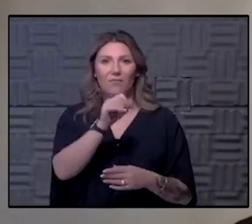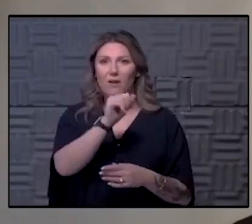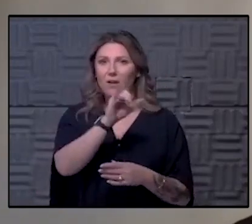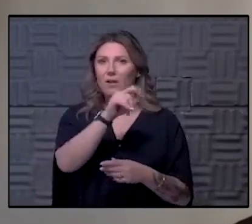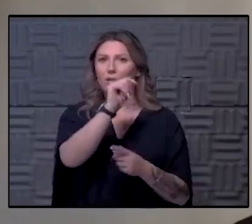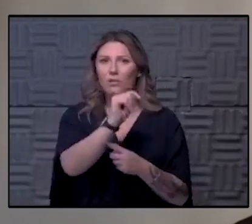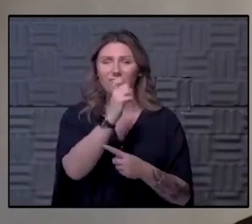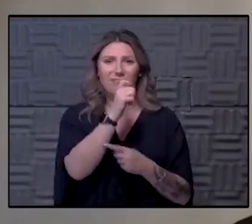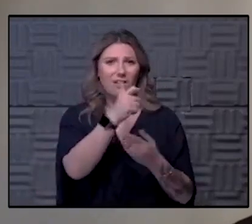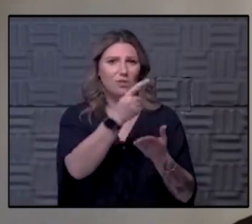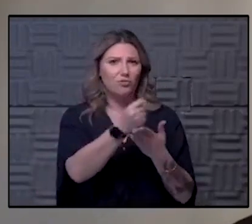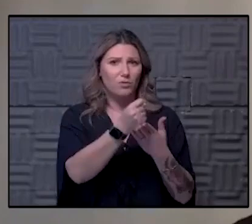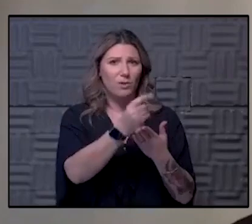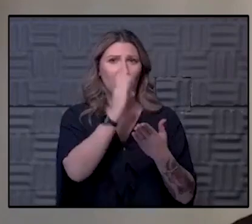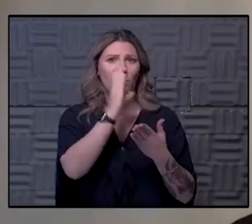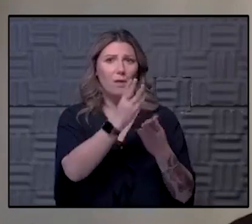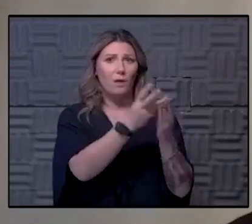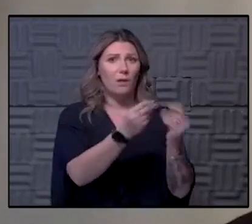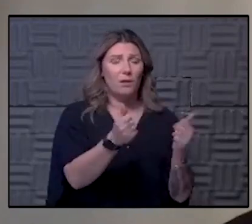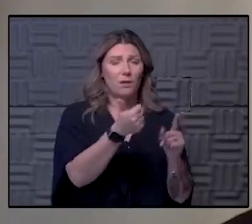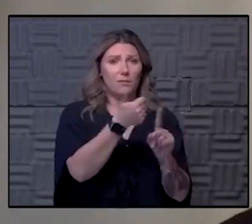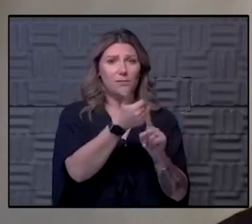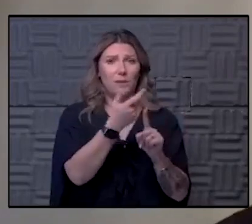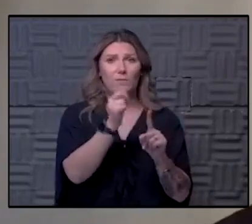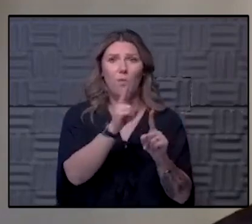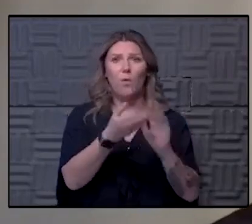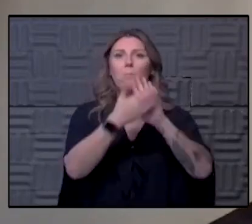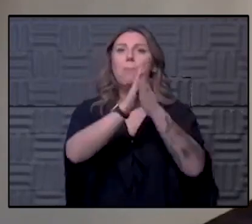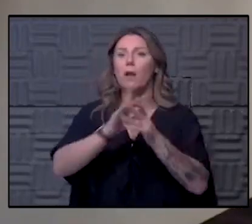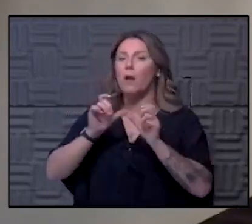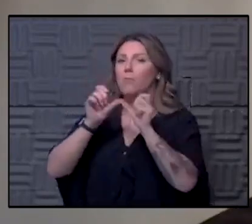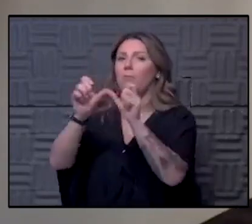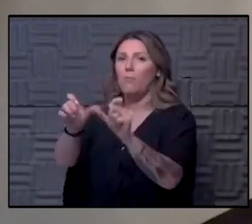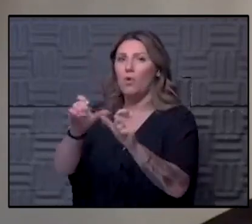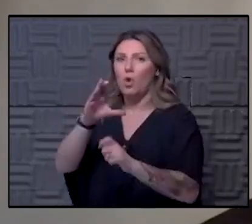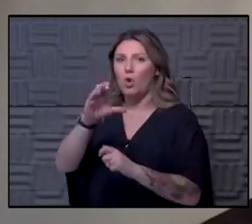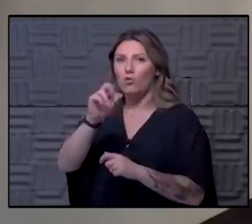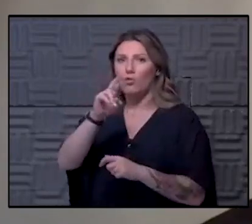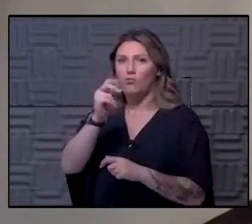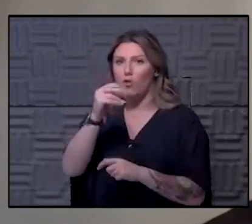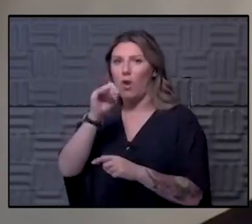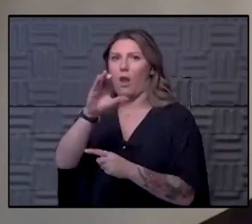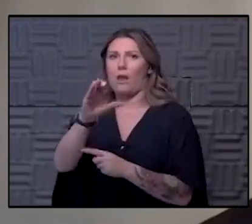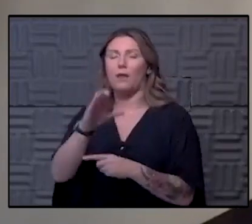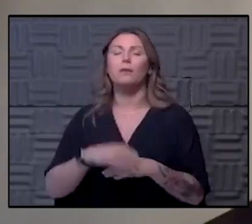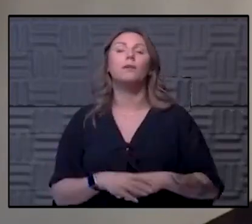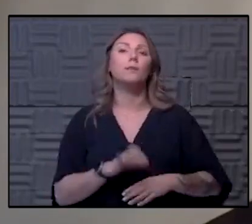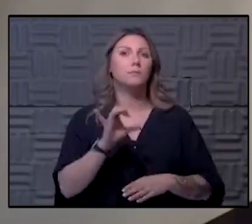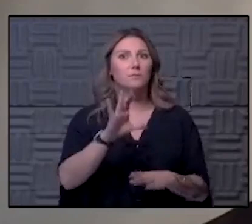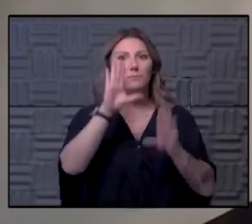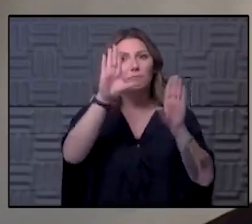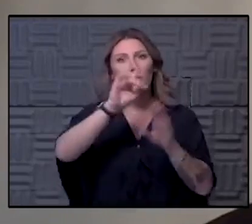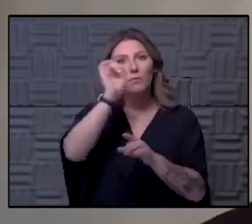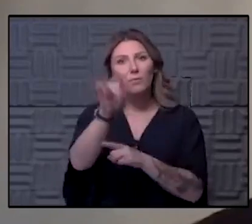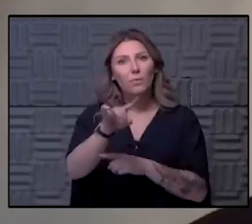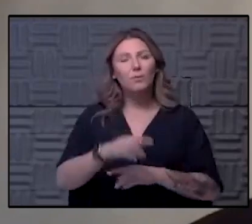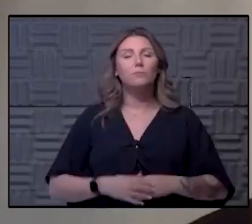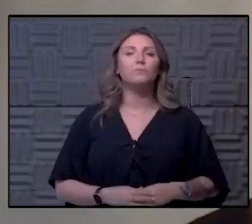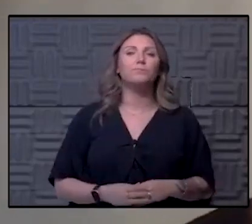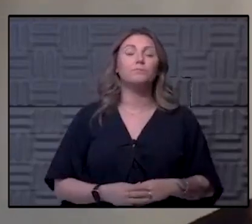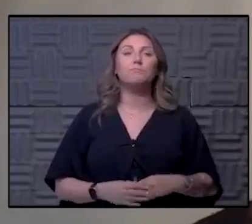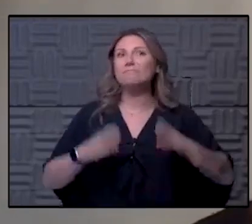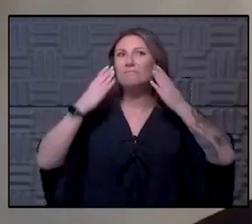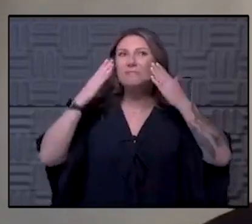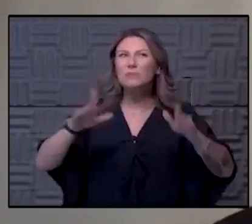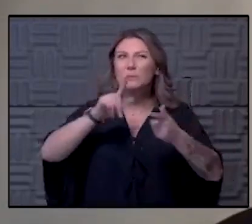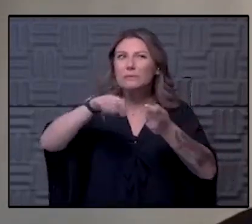don't treat it, does it go away by itself or does then it become chronic? Great question. I don't know the